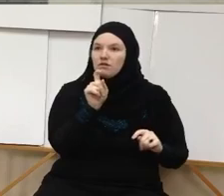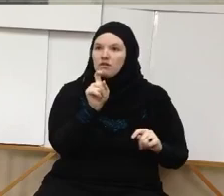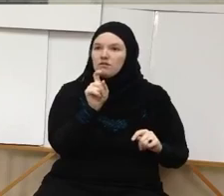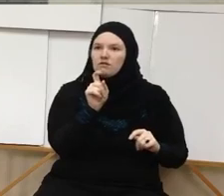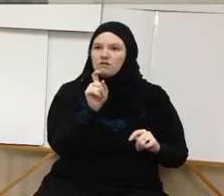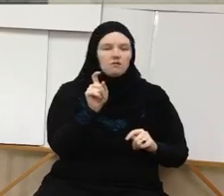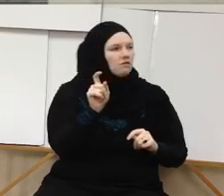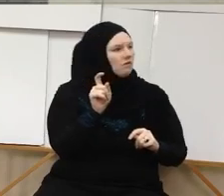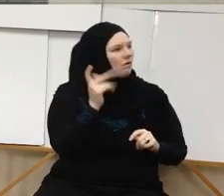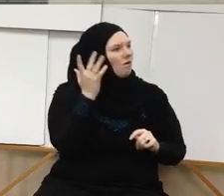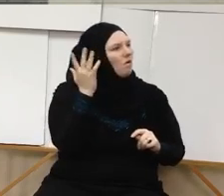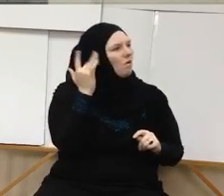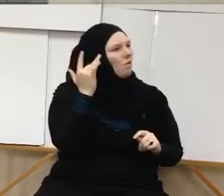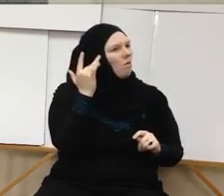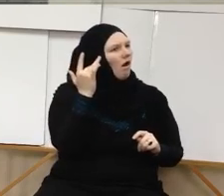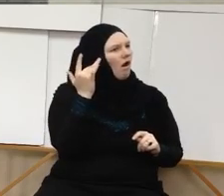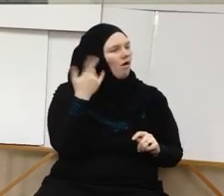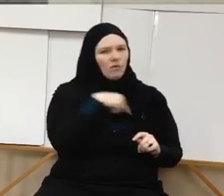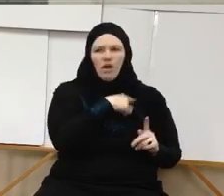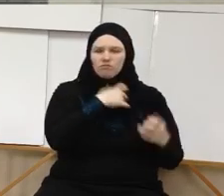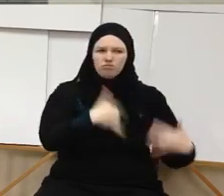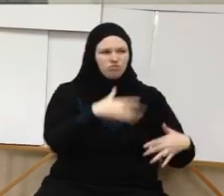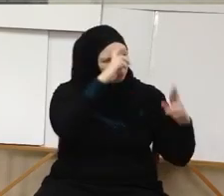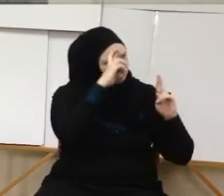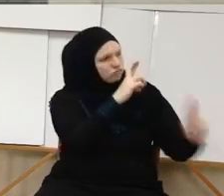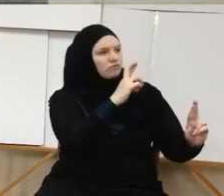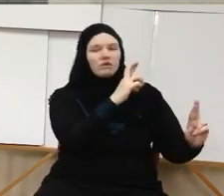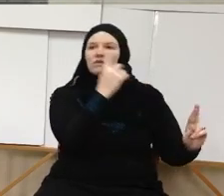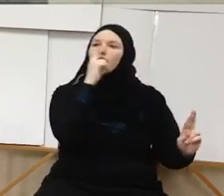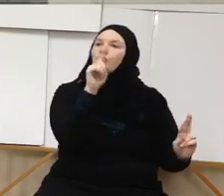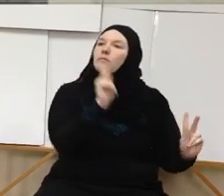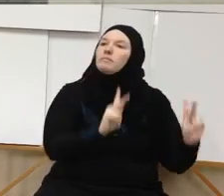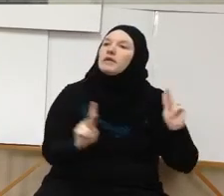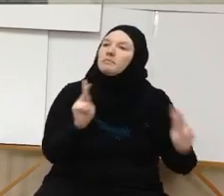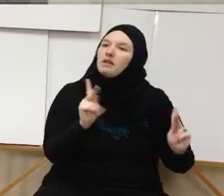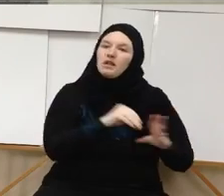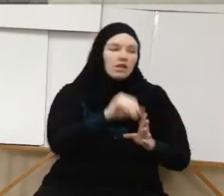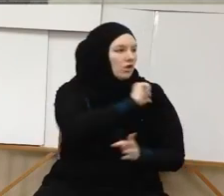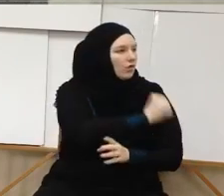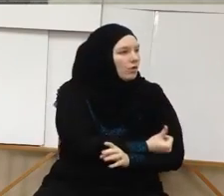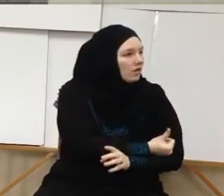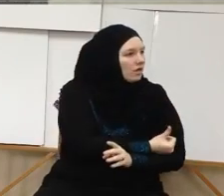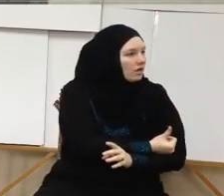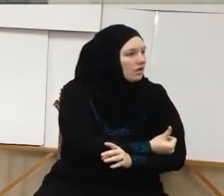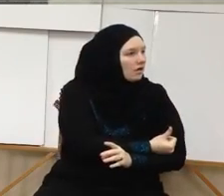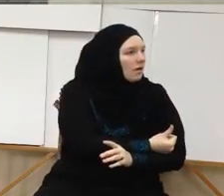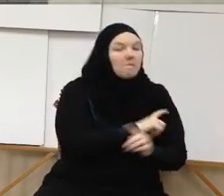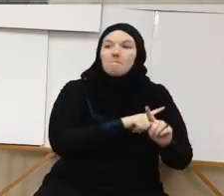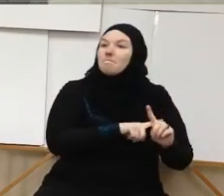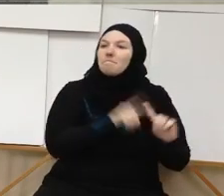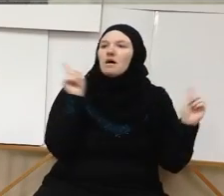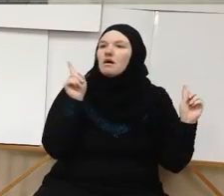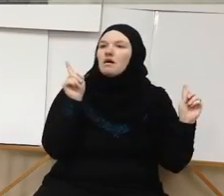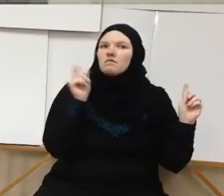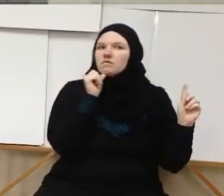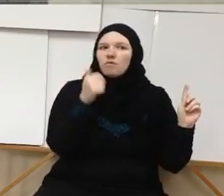Why do we have that much respect for people in authority, and we do not